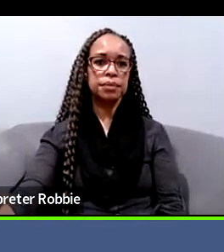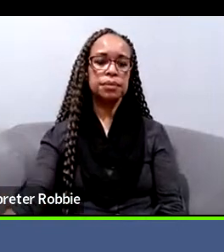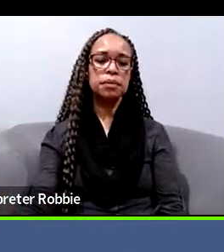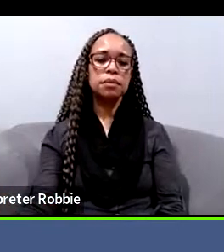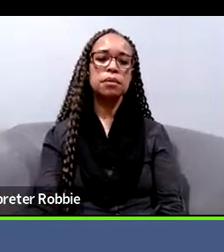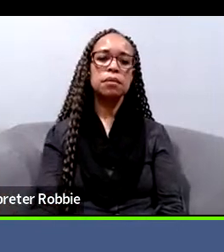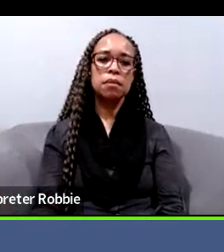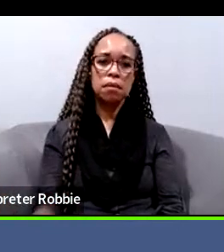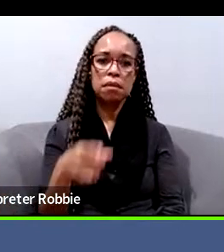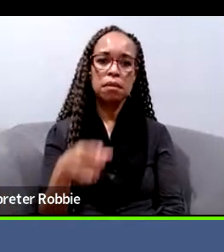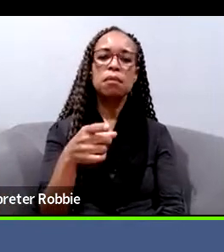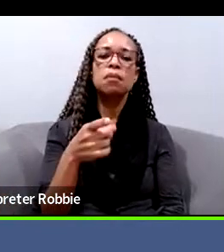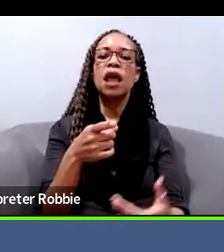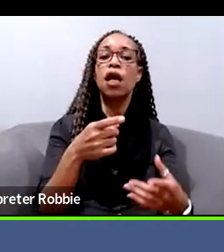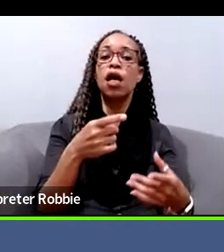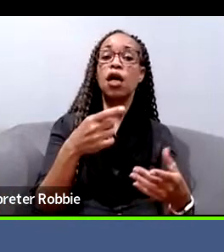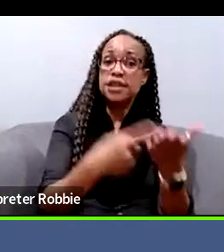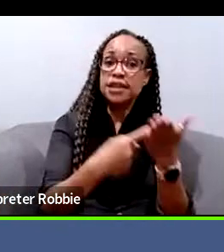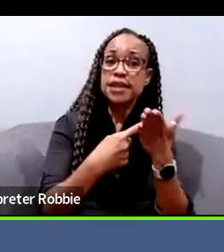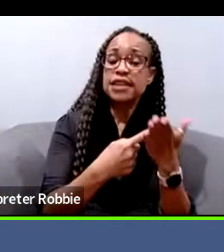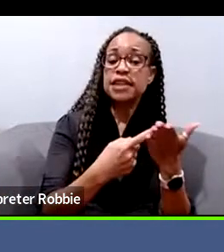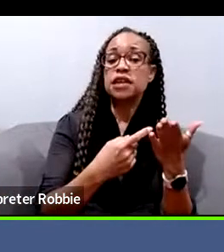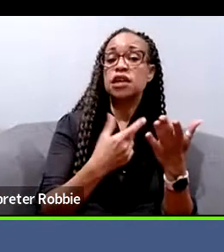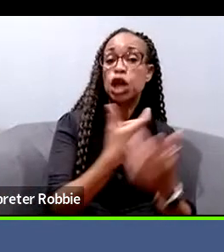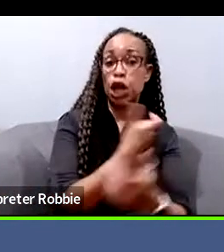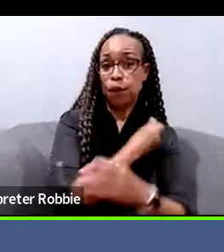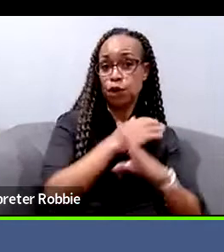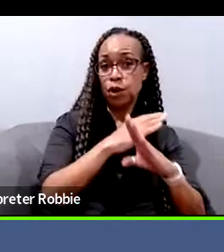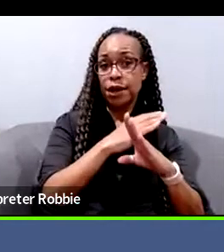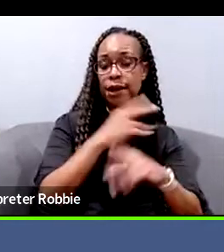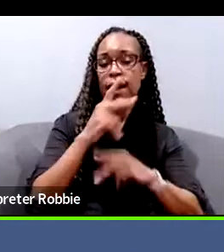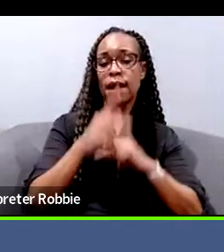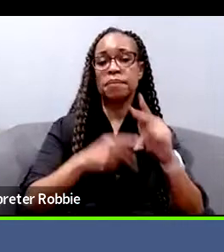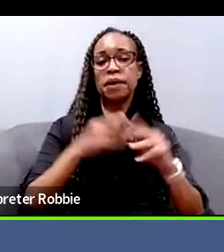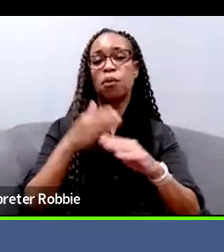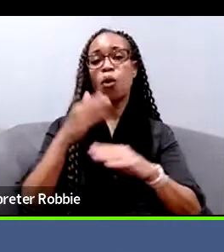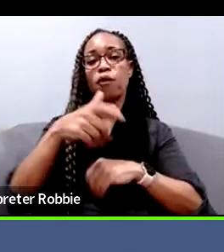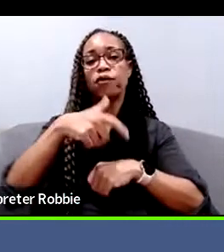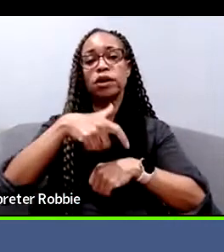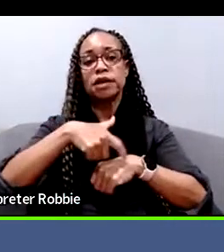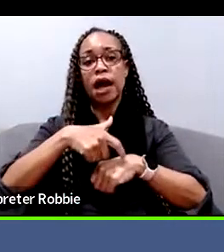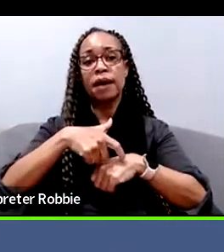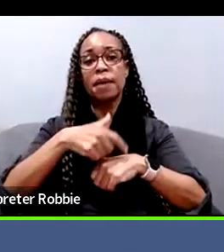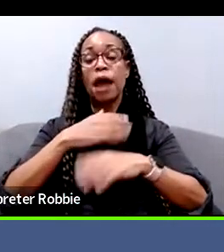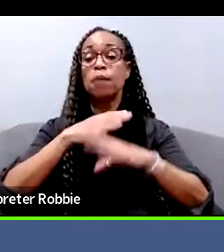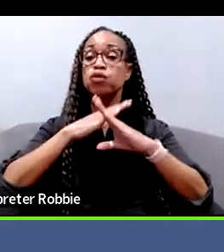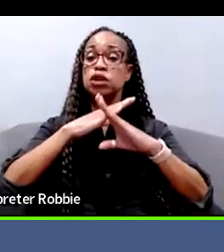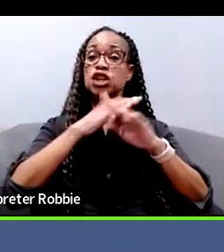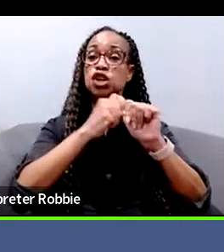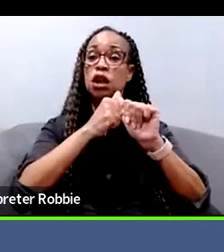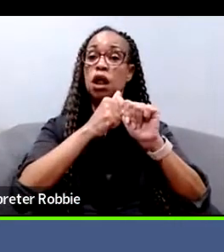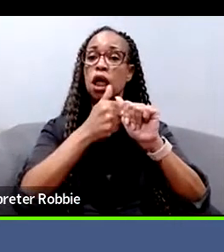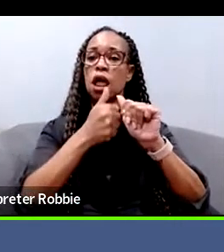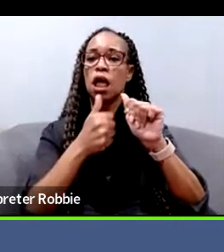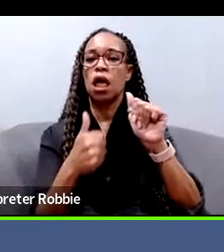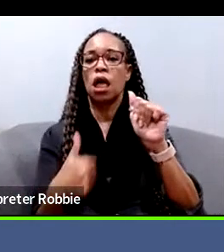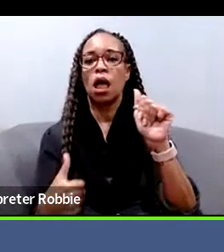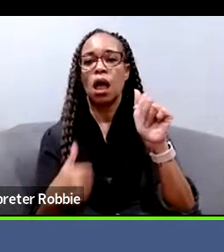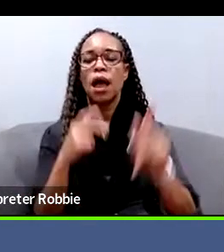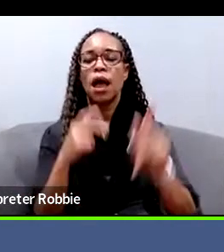waning immunity, but also people over time, people's certainly protections falling away, and people's